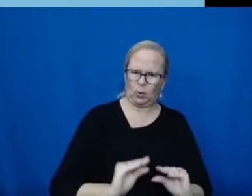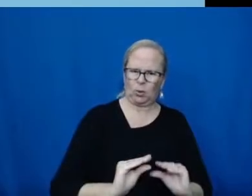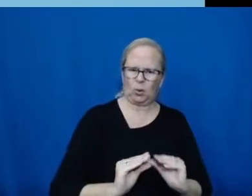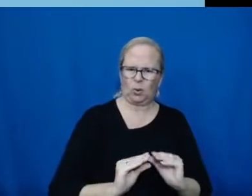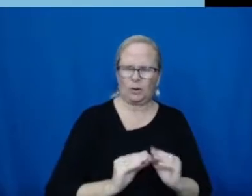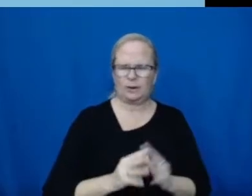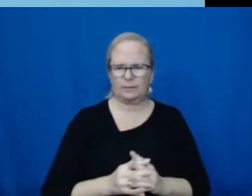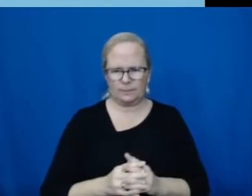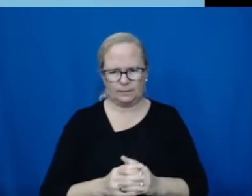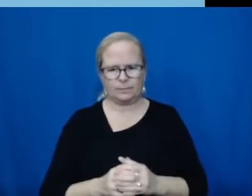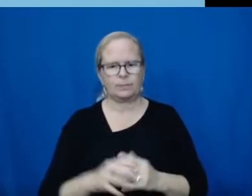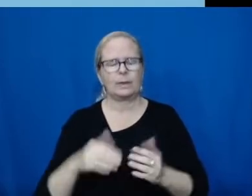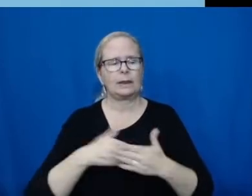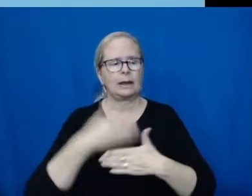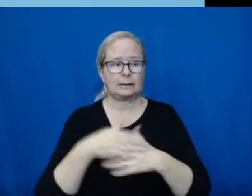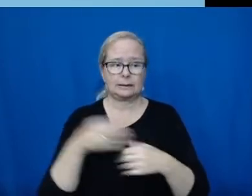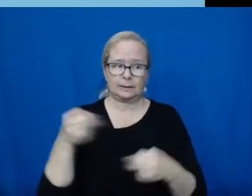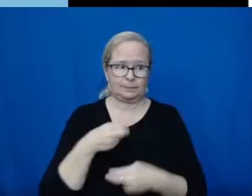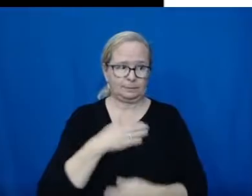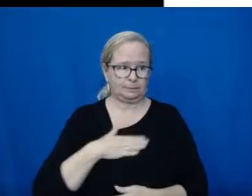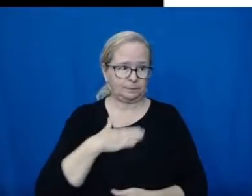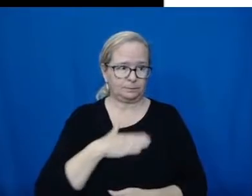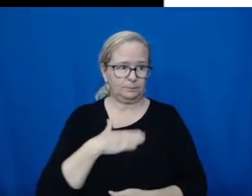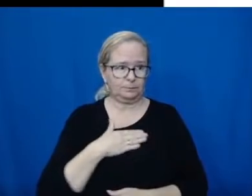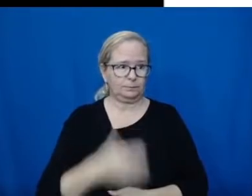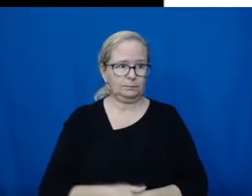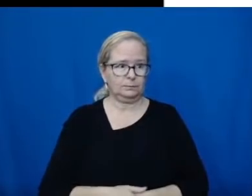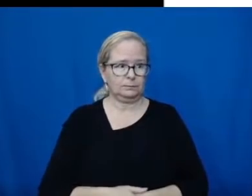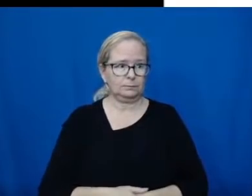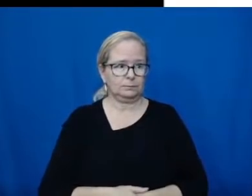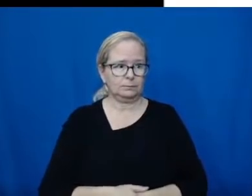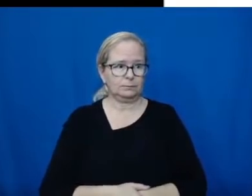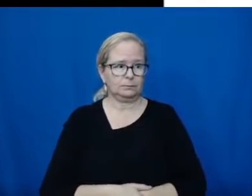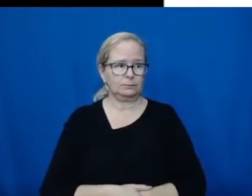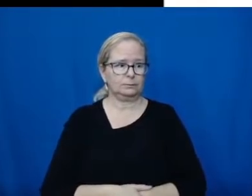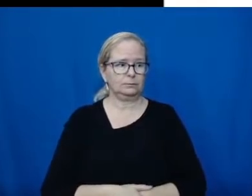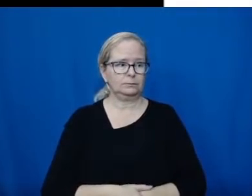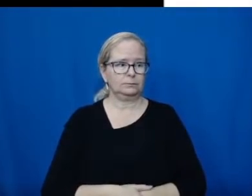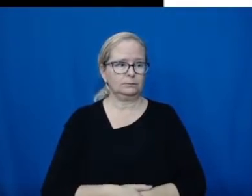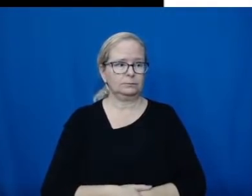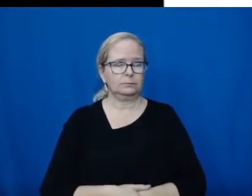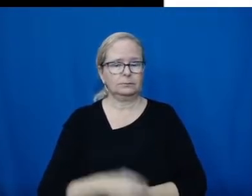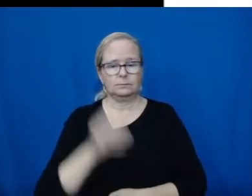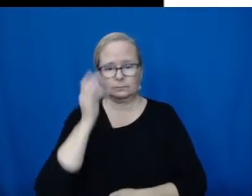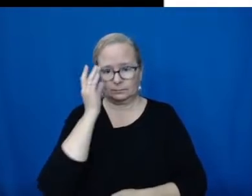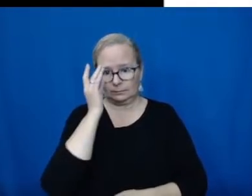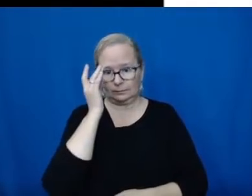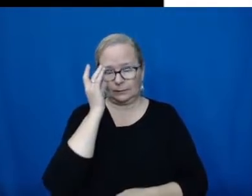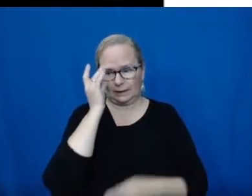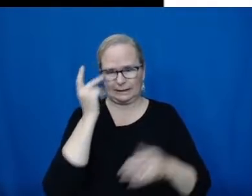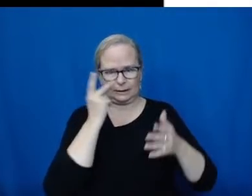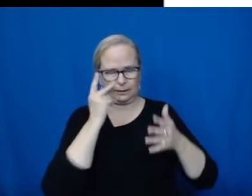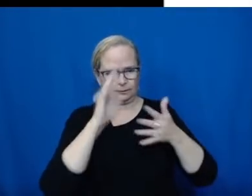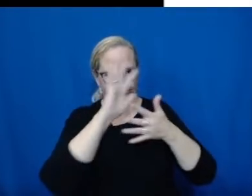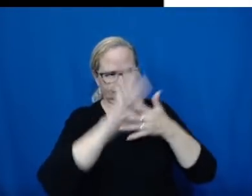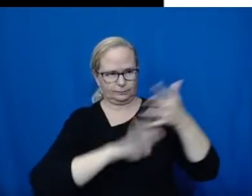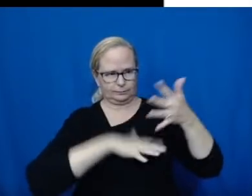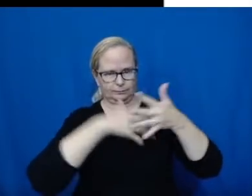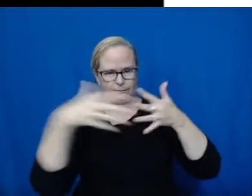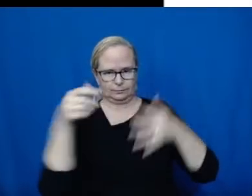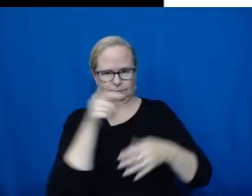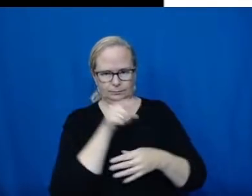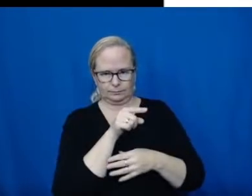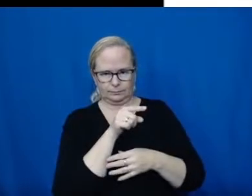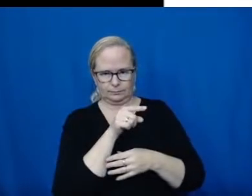And this graph shows that, so the black line is overall daily new cases in Alberta.